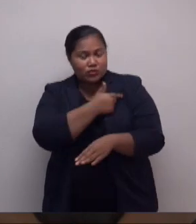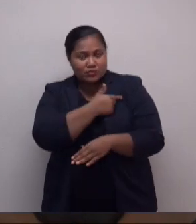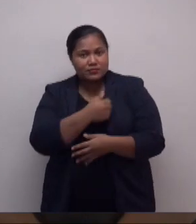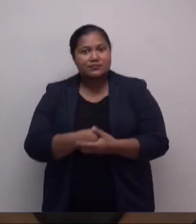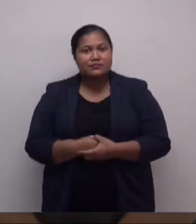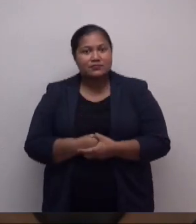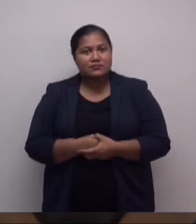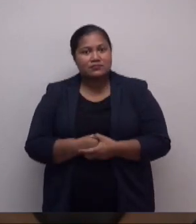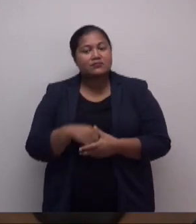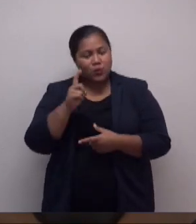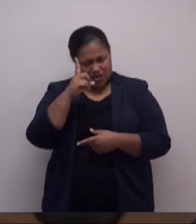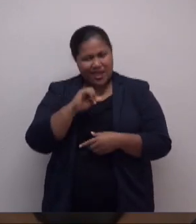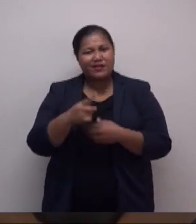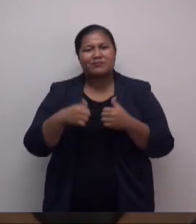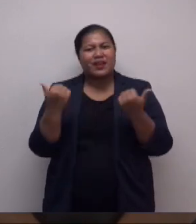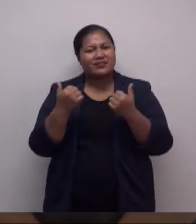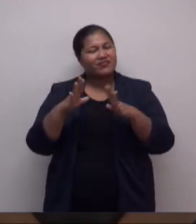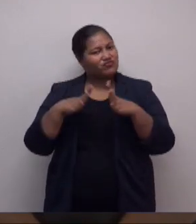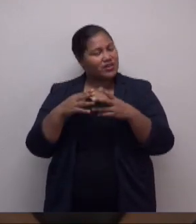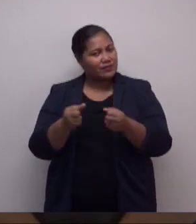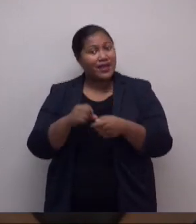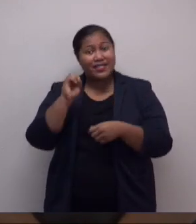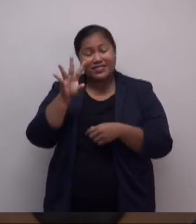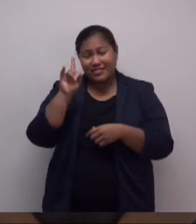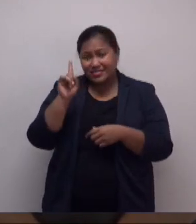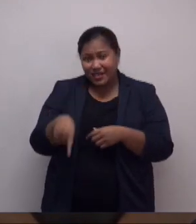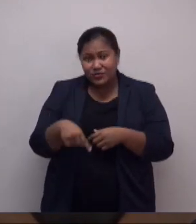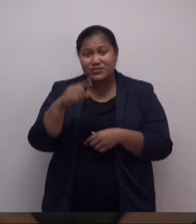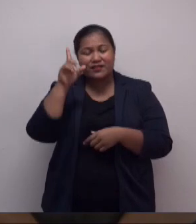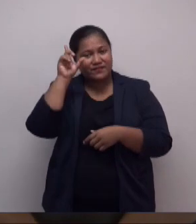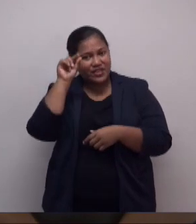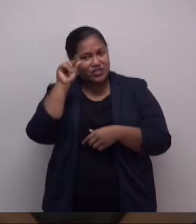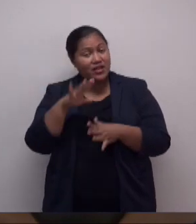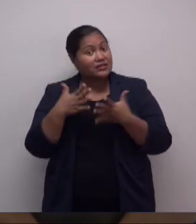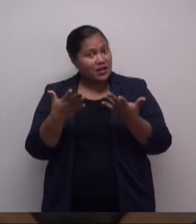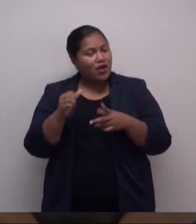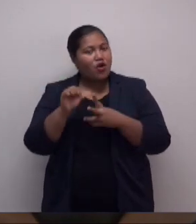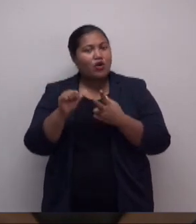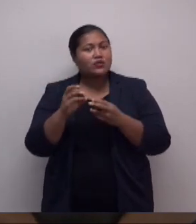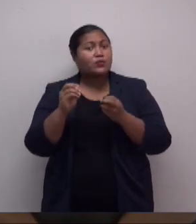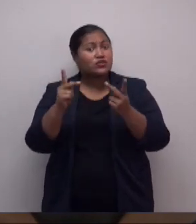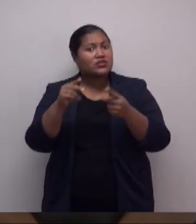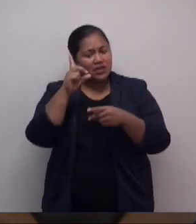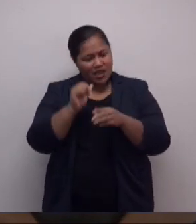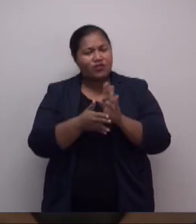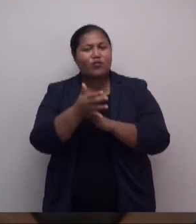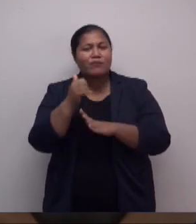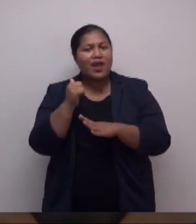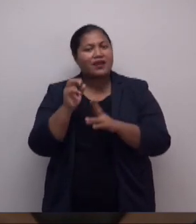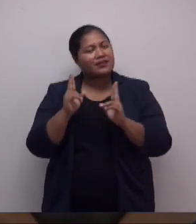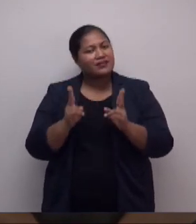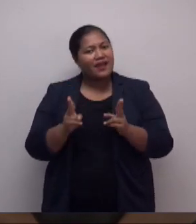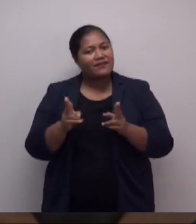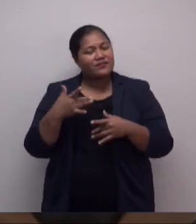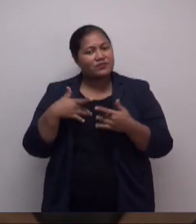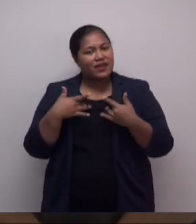of our freedoms. Tens of thousands of Fijians now also have a chance to return to their livelihoods,